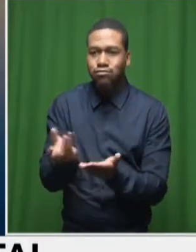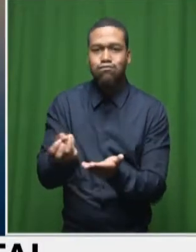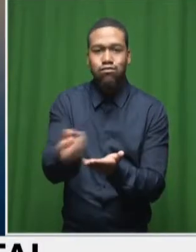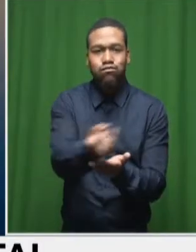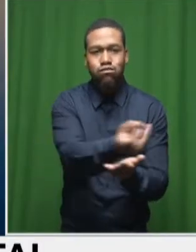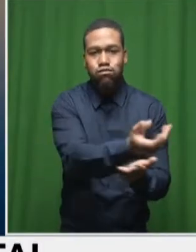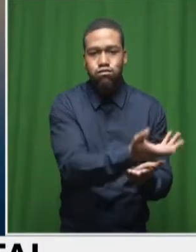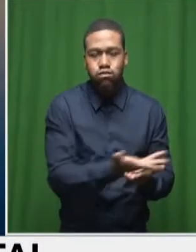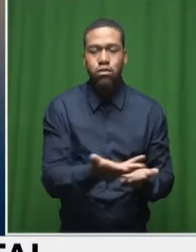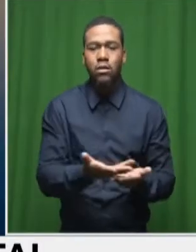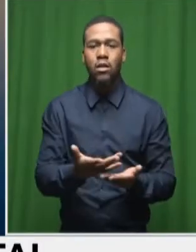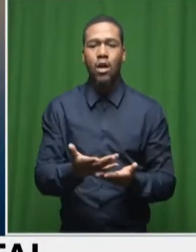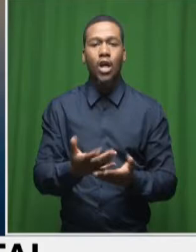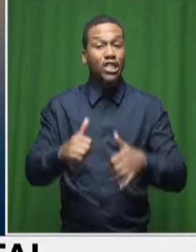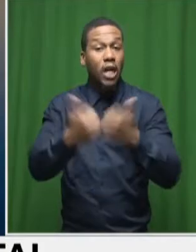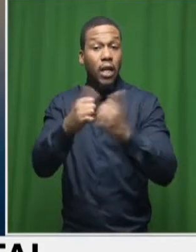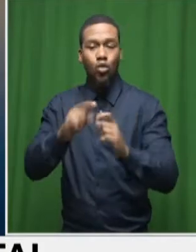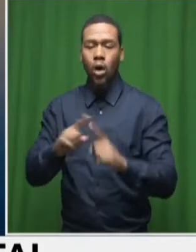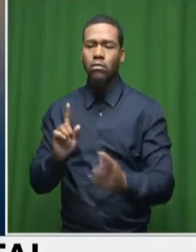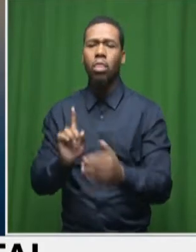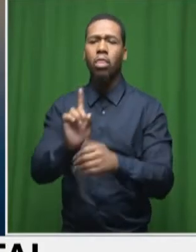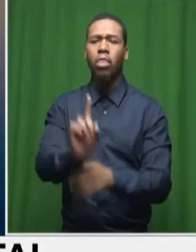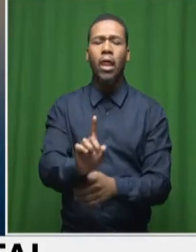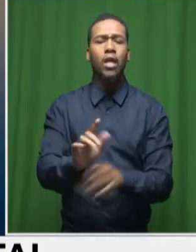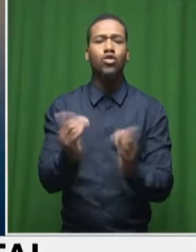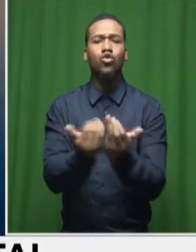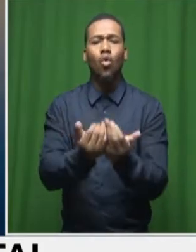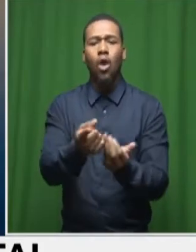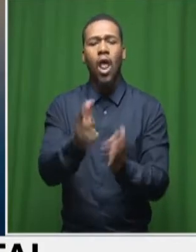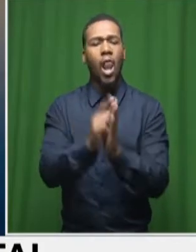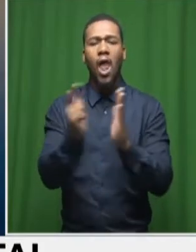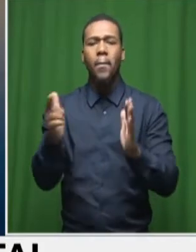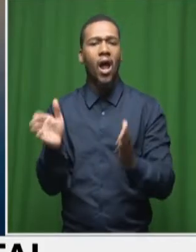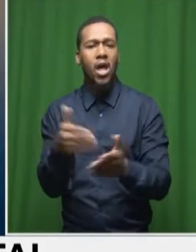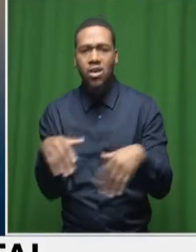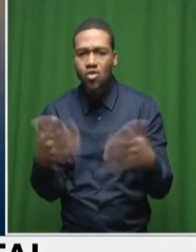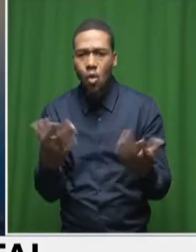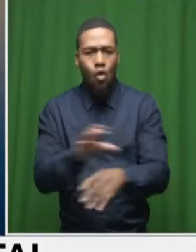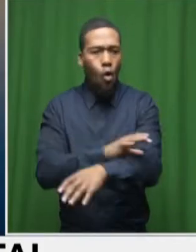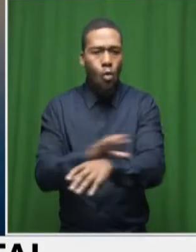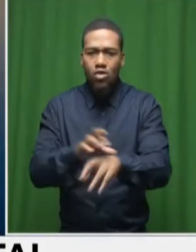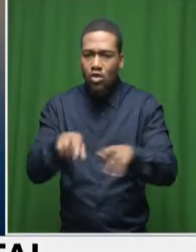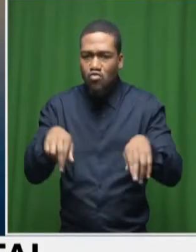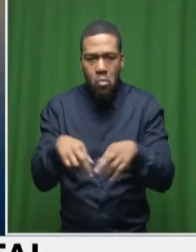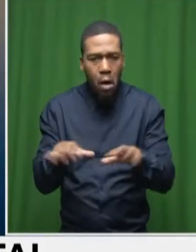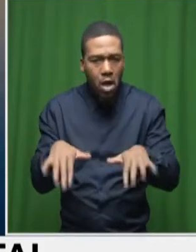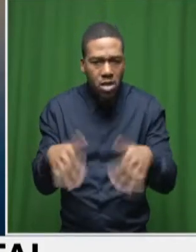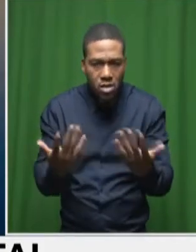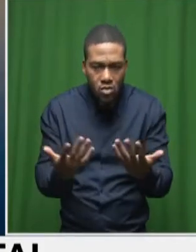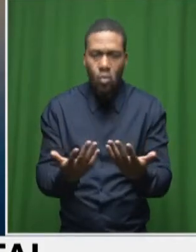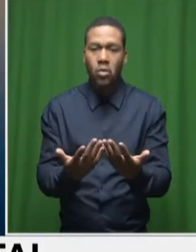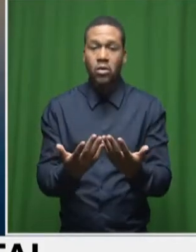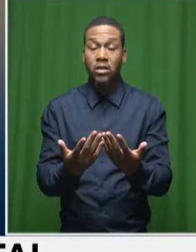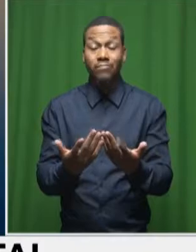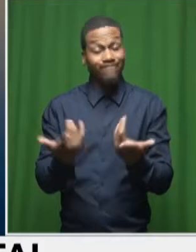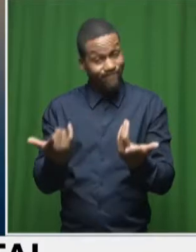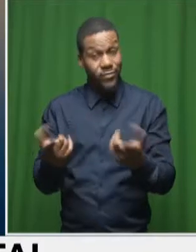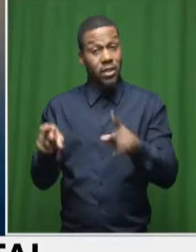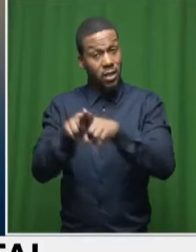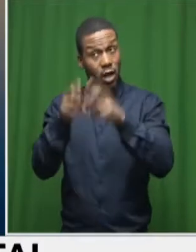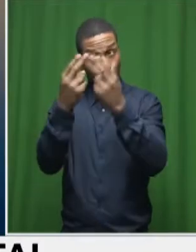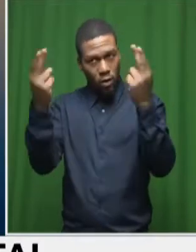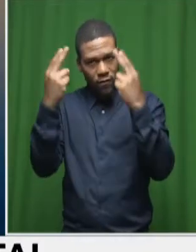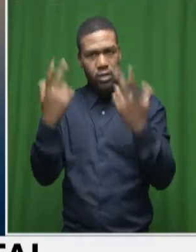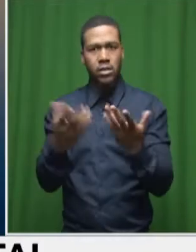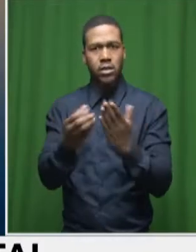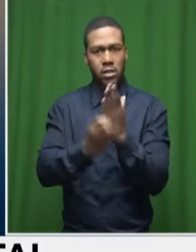through schools where there's no libraries, where there's no computer labs. And books are expensive not only in schools, but at universities as well. And so then how do you ensure